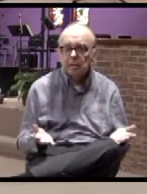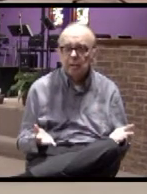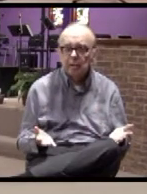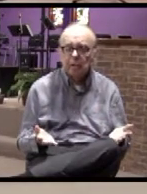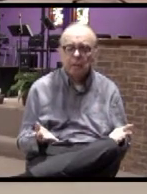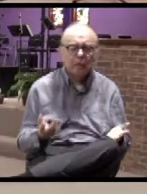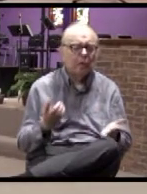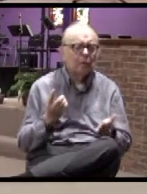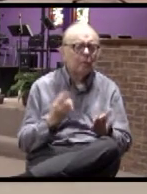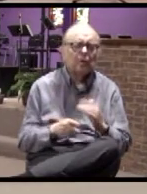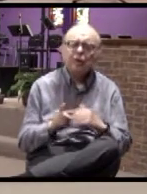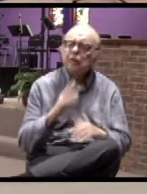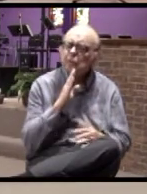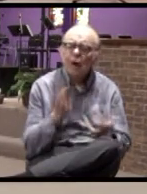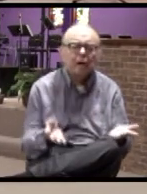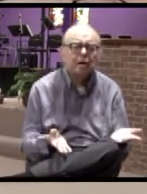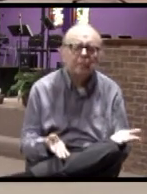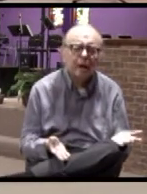What are you talking about?